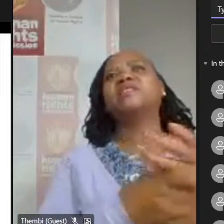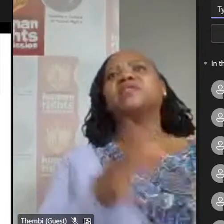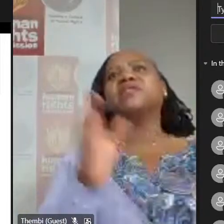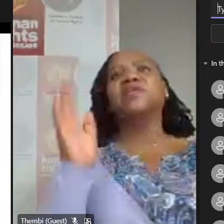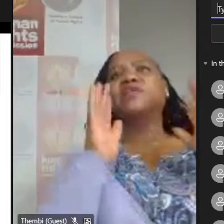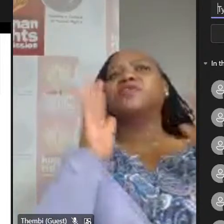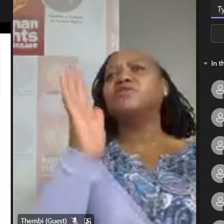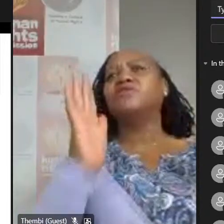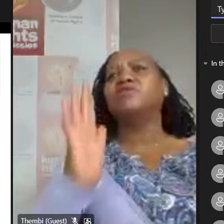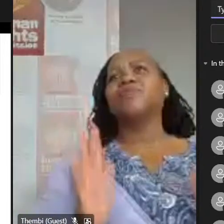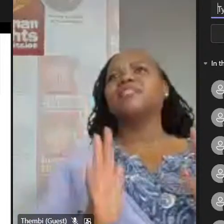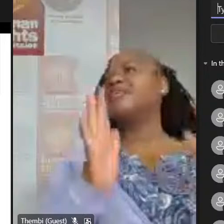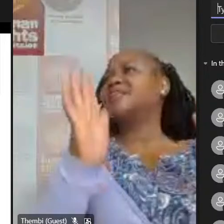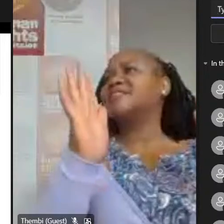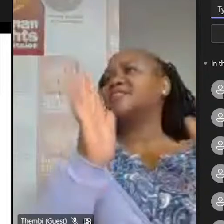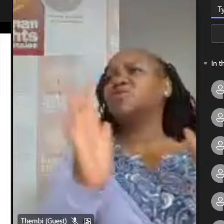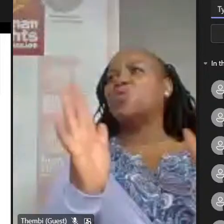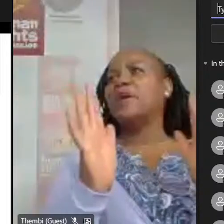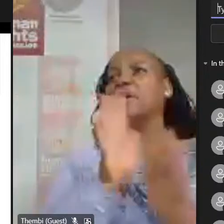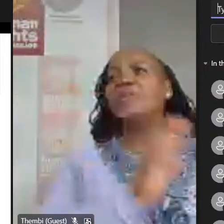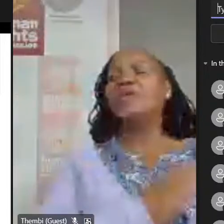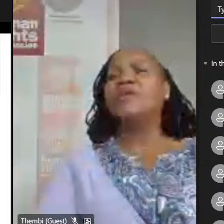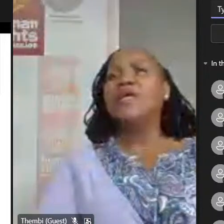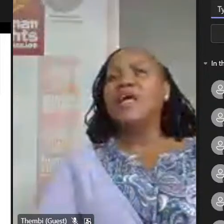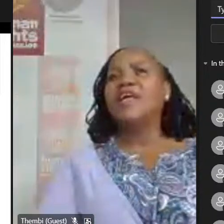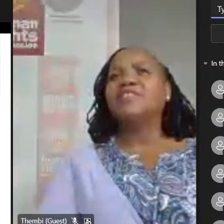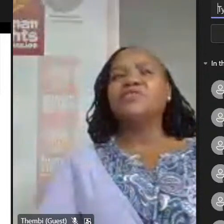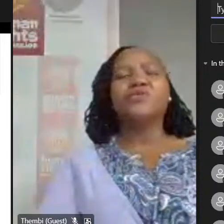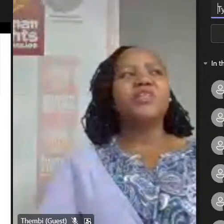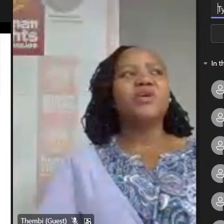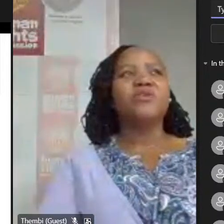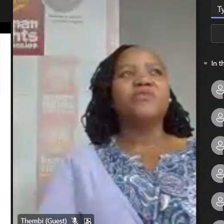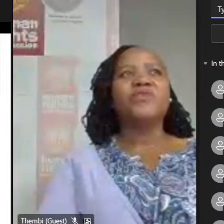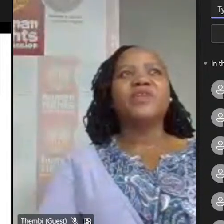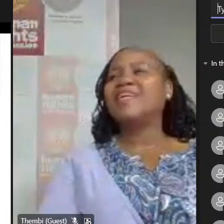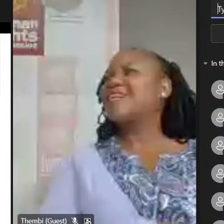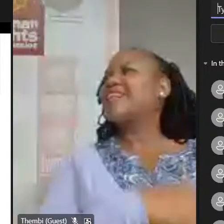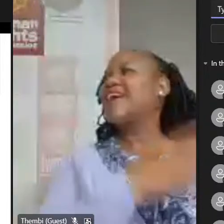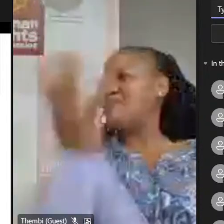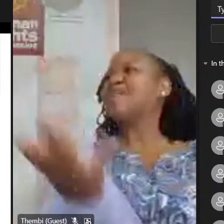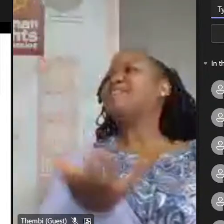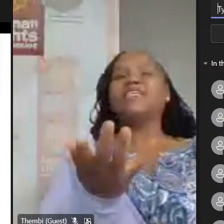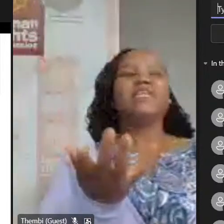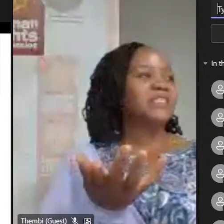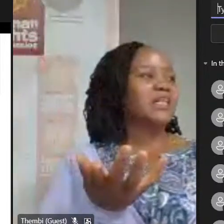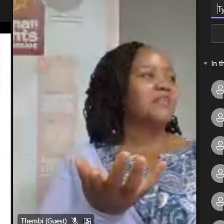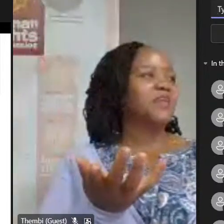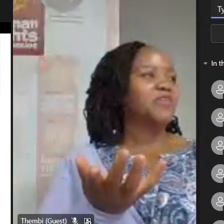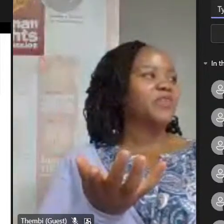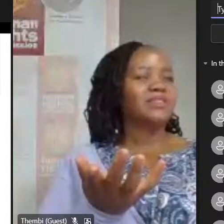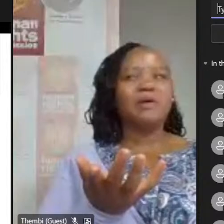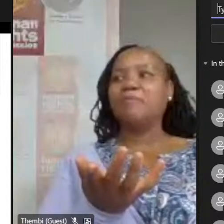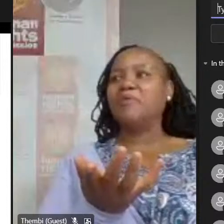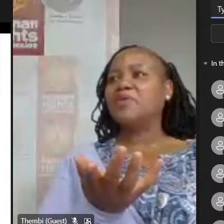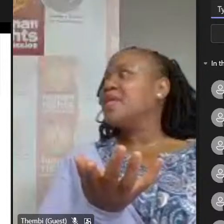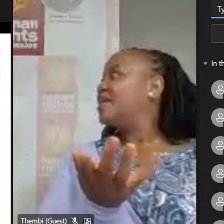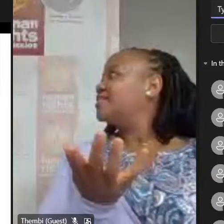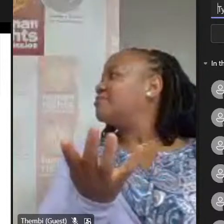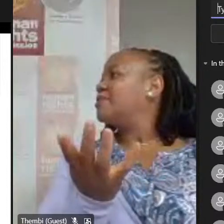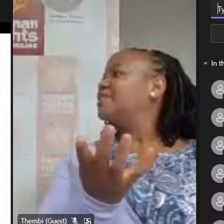at the uniforms that girls have to wear, and you think of the climate in South Africa, for